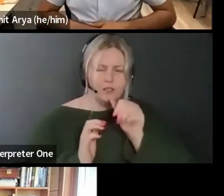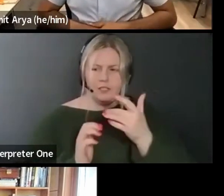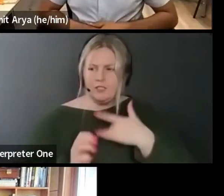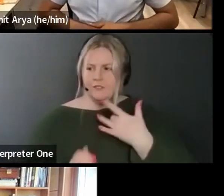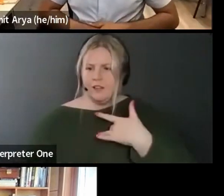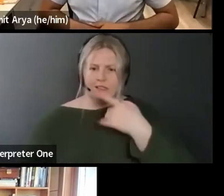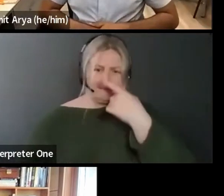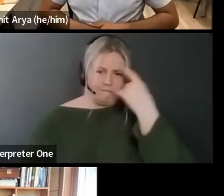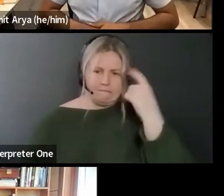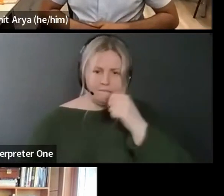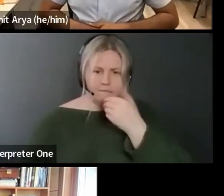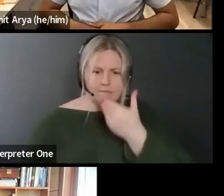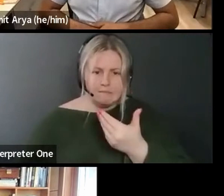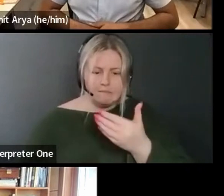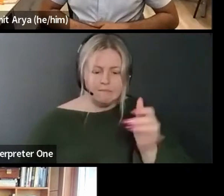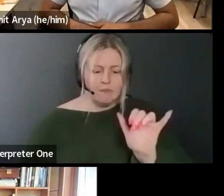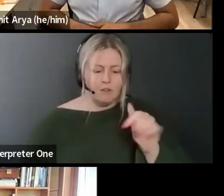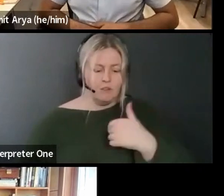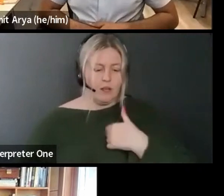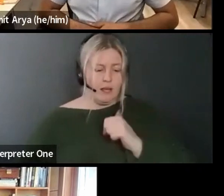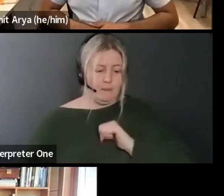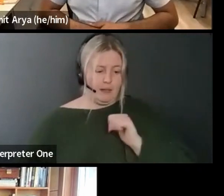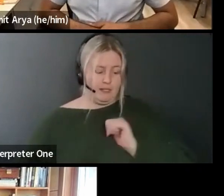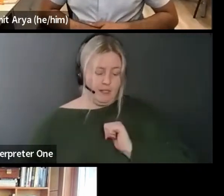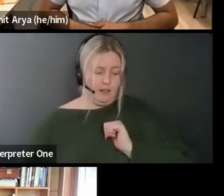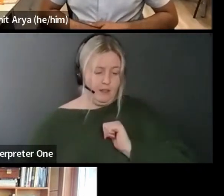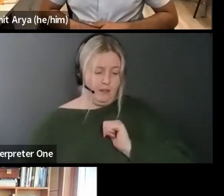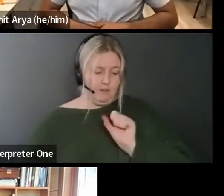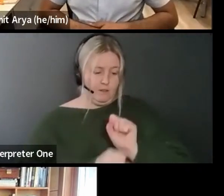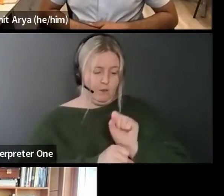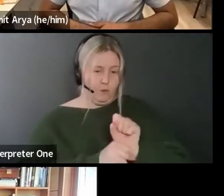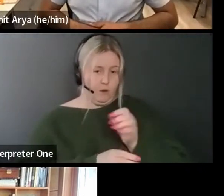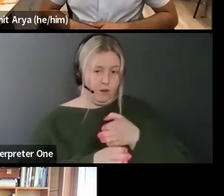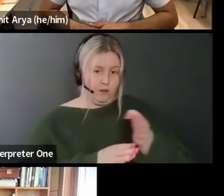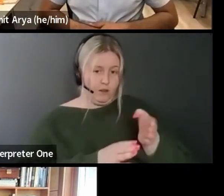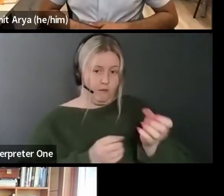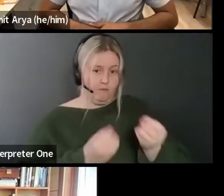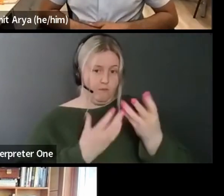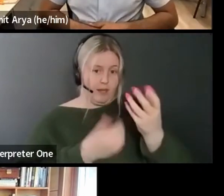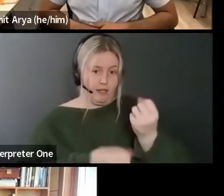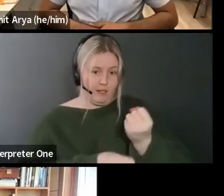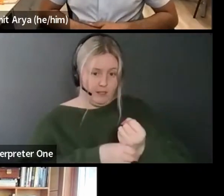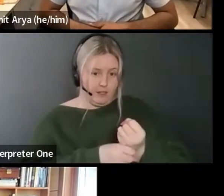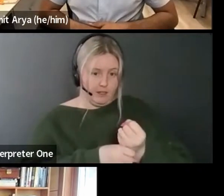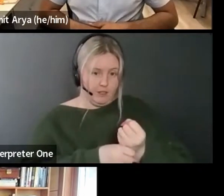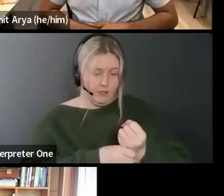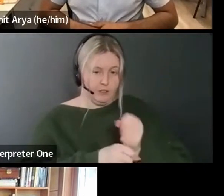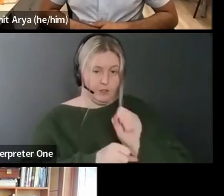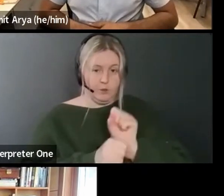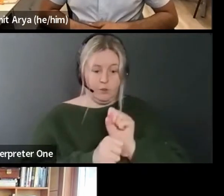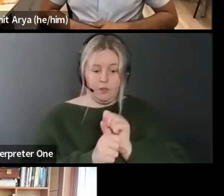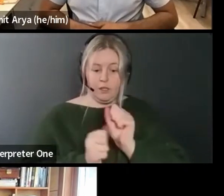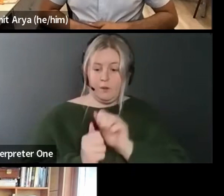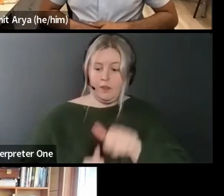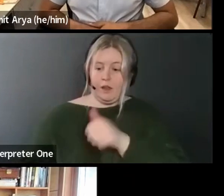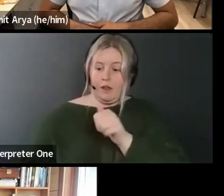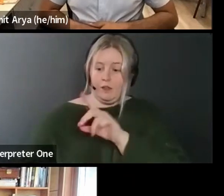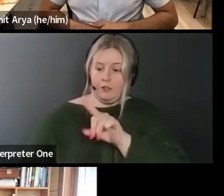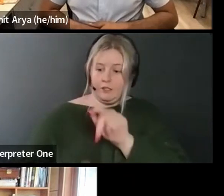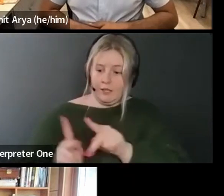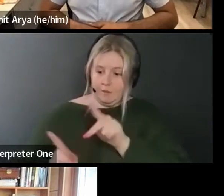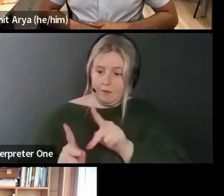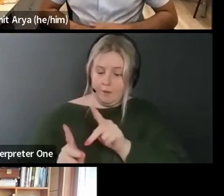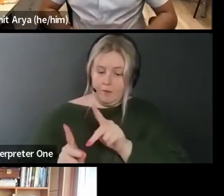And the fact that I was probably one of the longest people who was also disabled working with disabled folks in